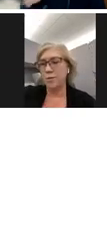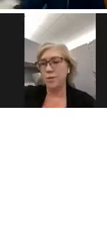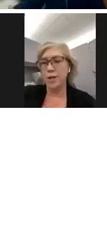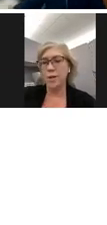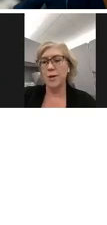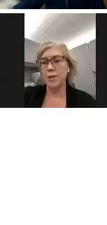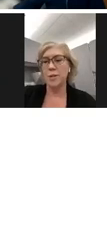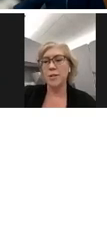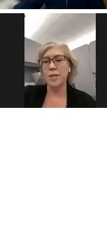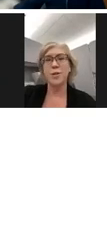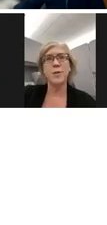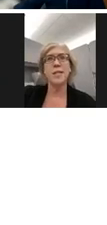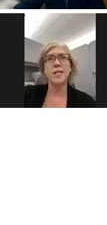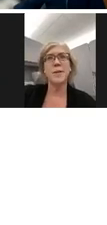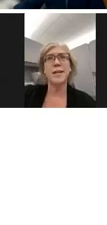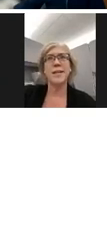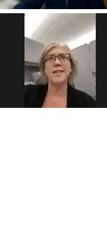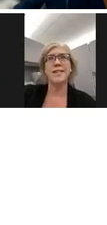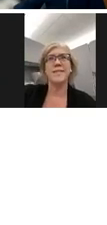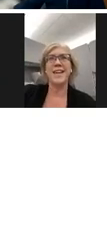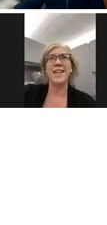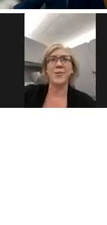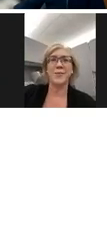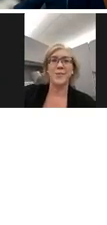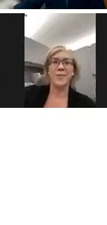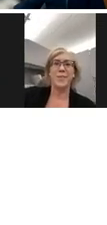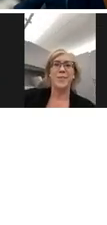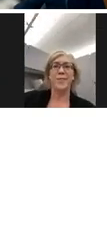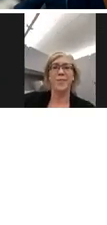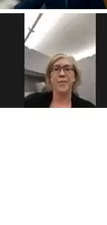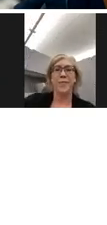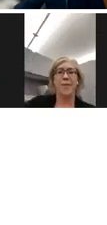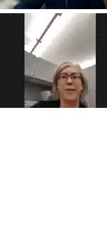Michelle Ocam to talk about job seekers with disabilities. Thank you.